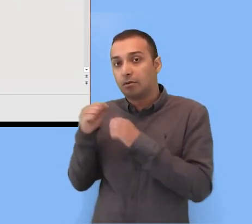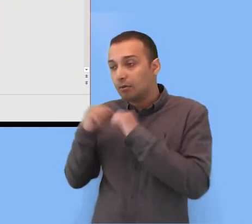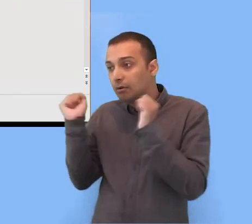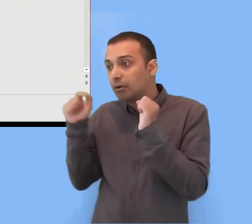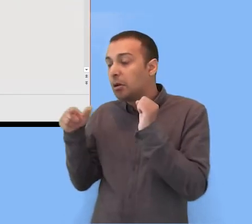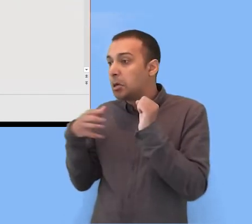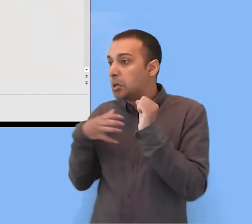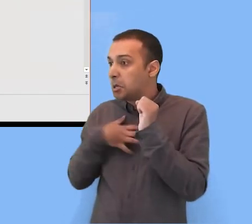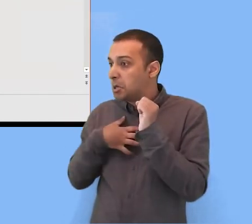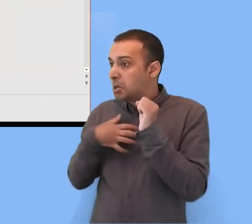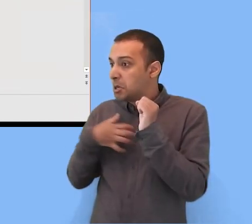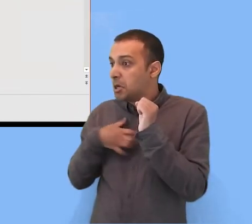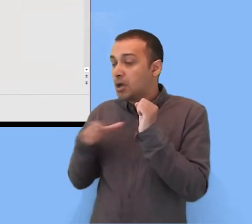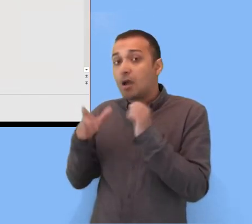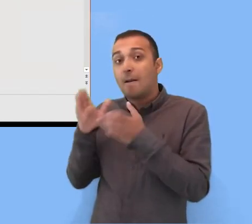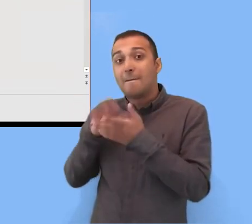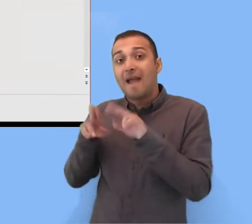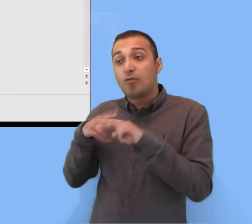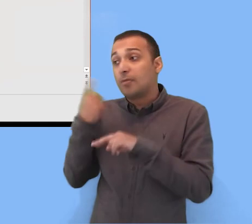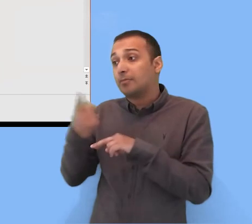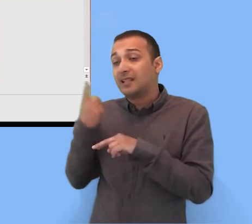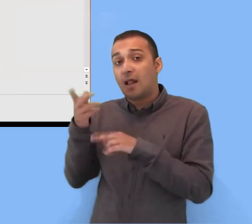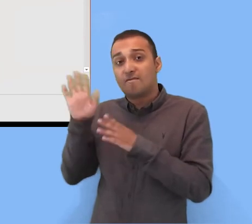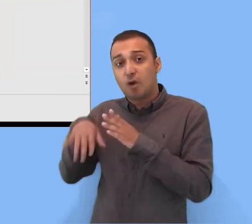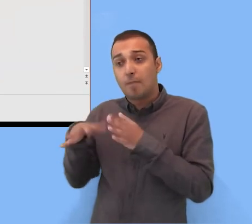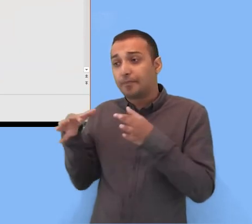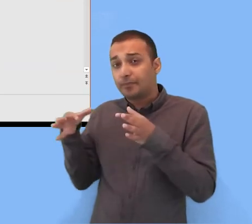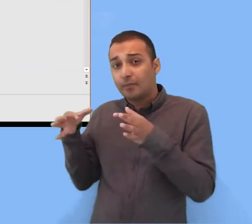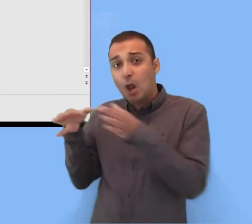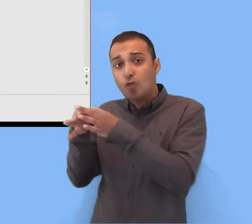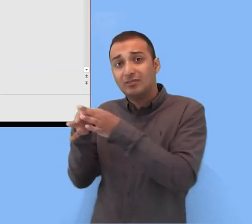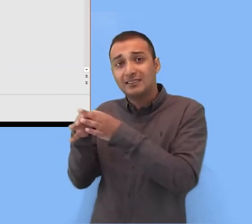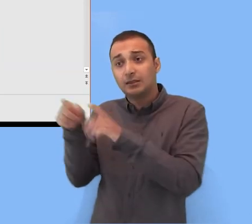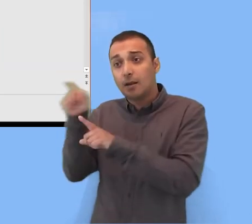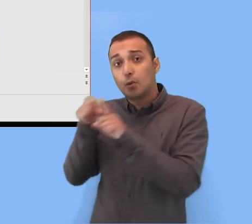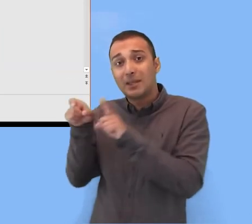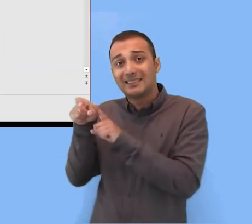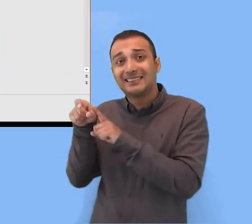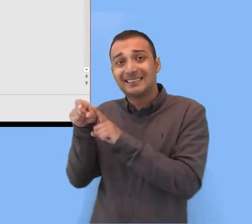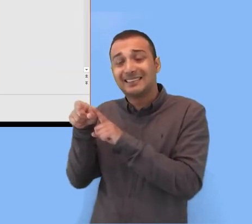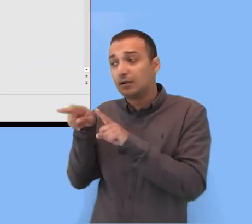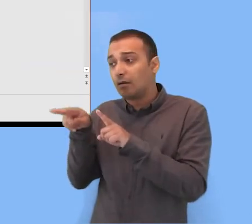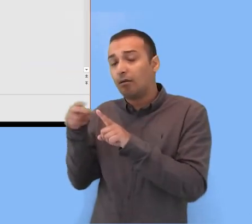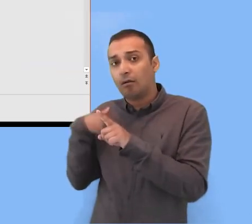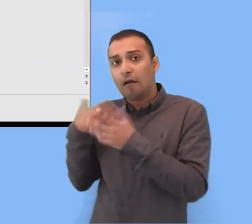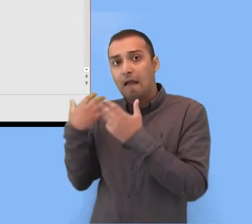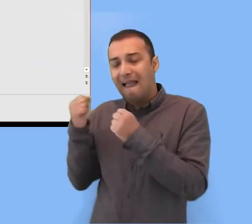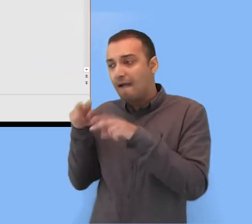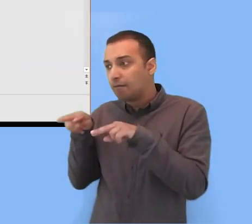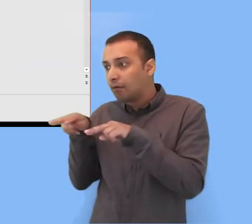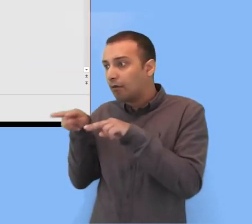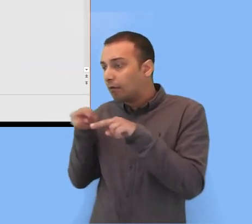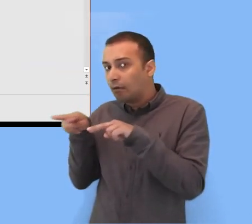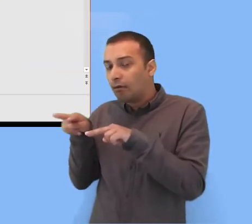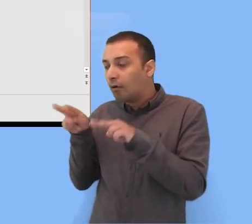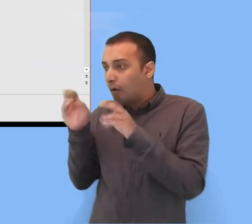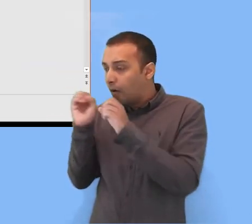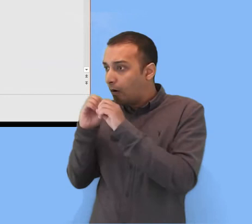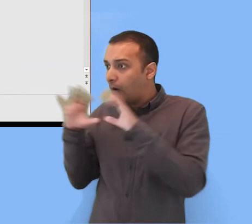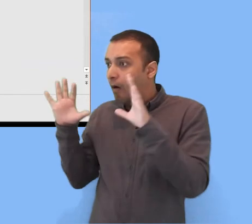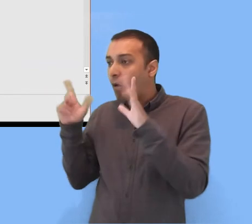experiences who are from minorities. So I've been doing that for about over 20 years now. And on the professional